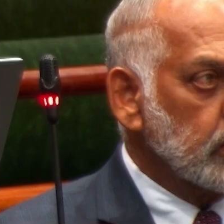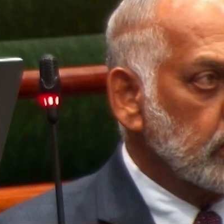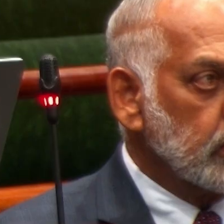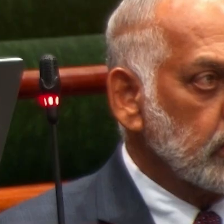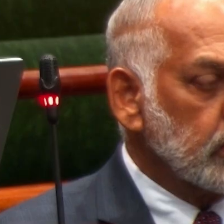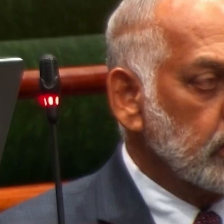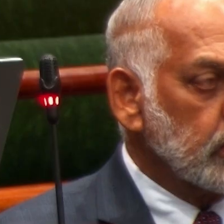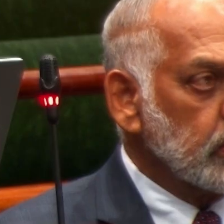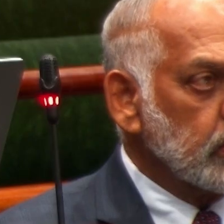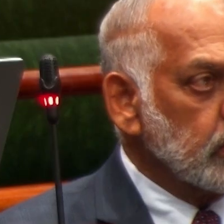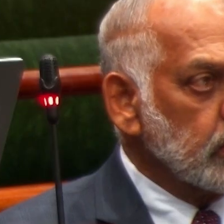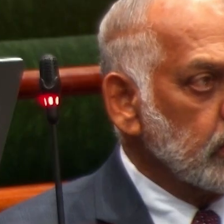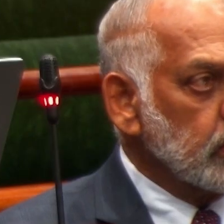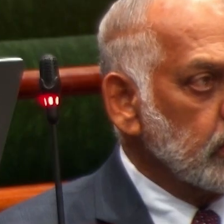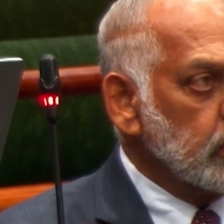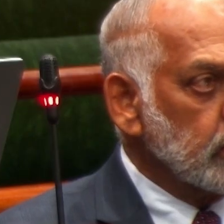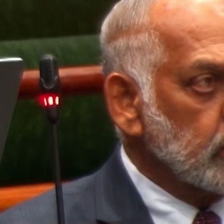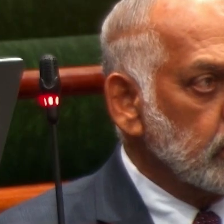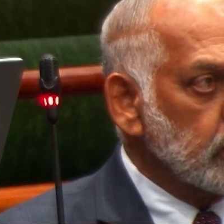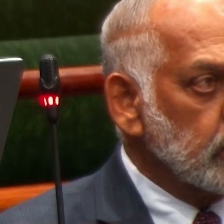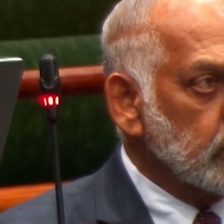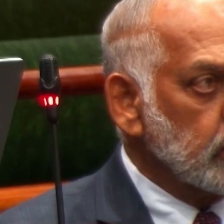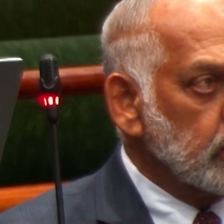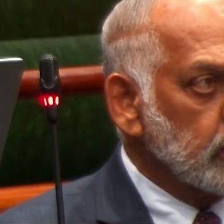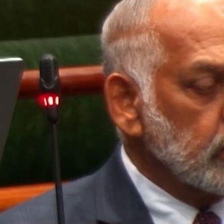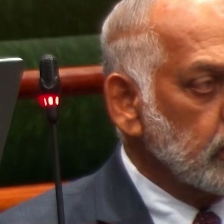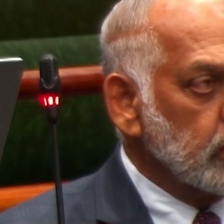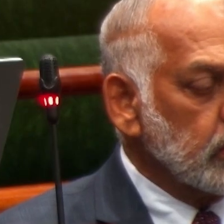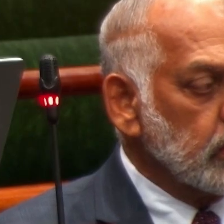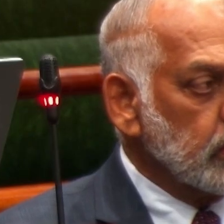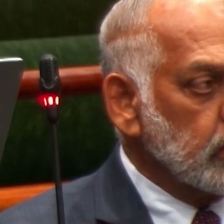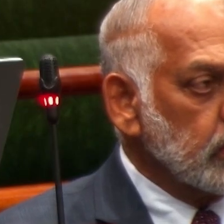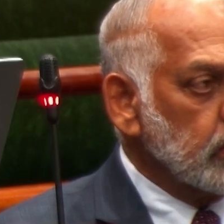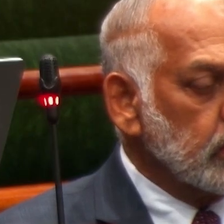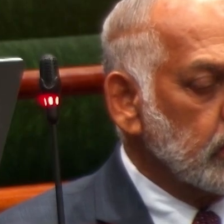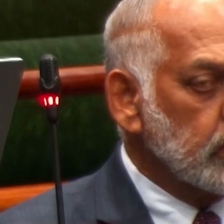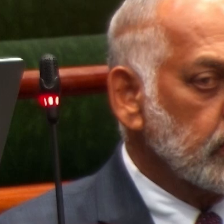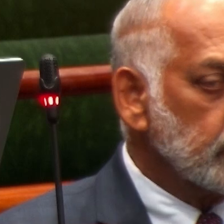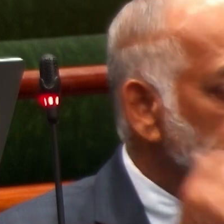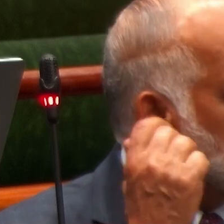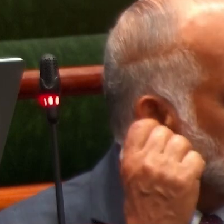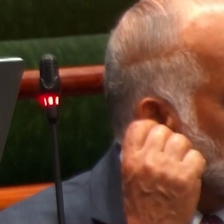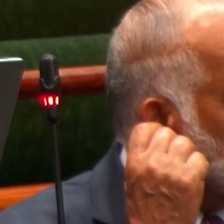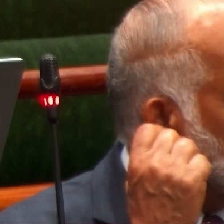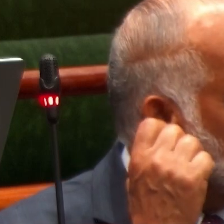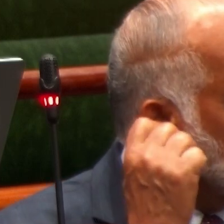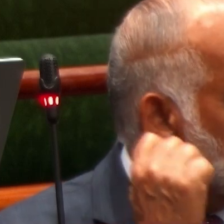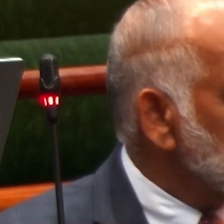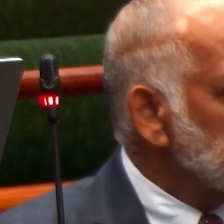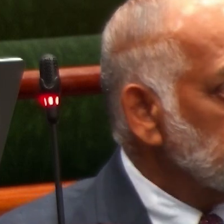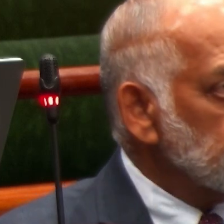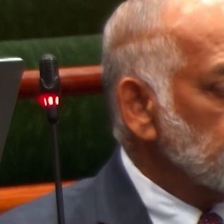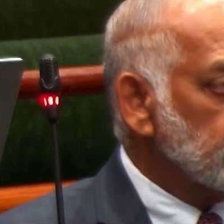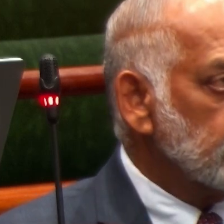reflect the government's unwavering commitment to protecting the vulnerable households while responsibly balancing national priorities and maintaining